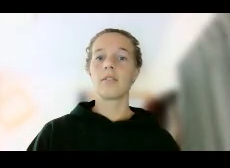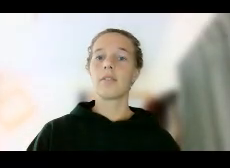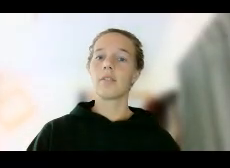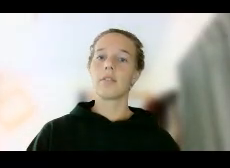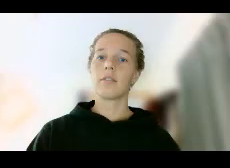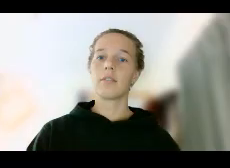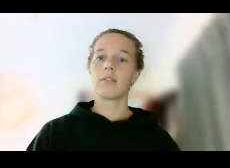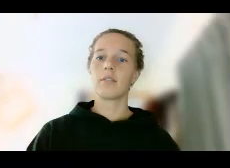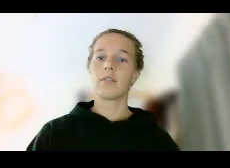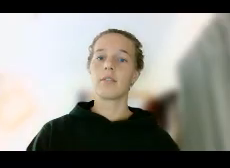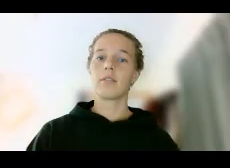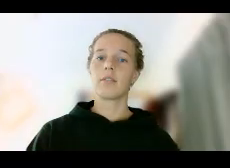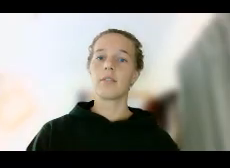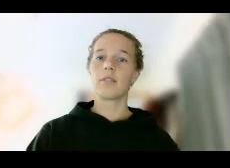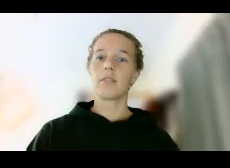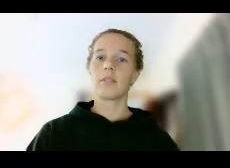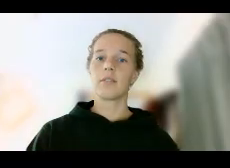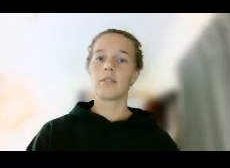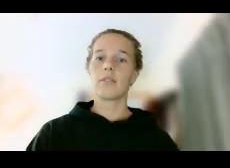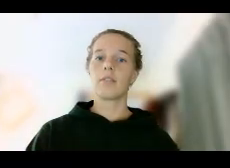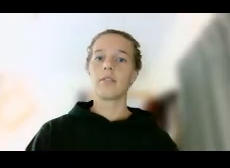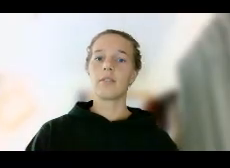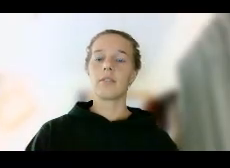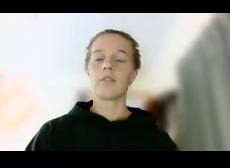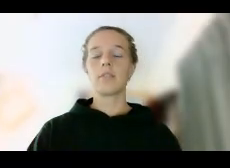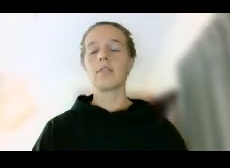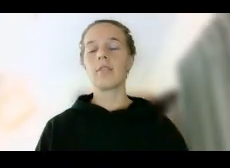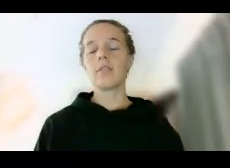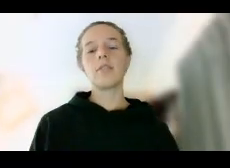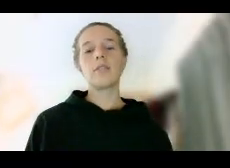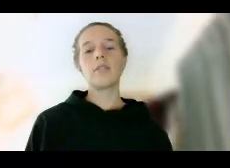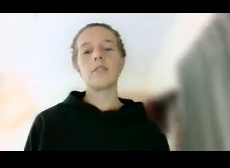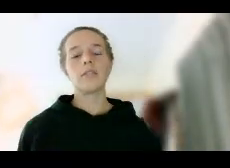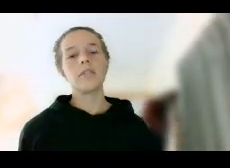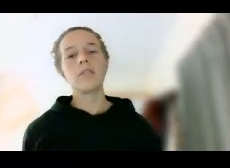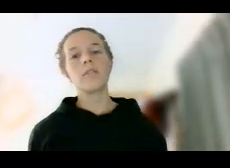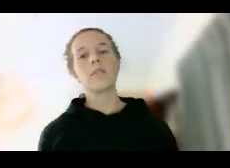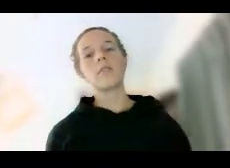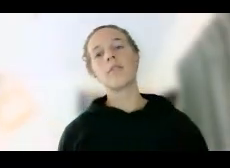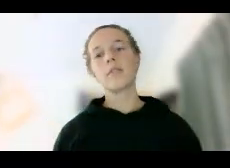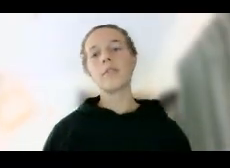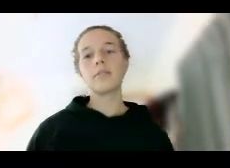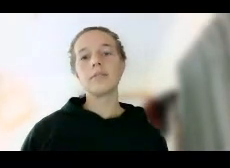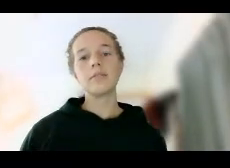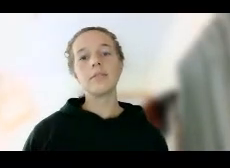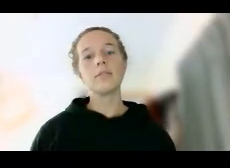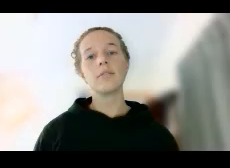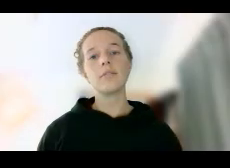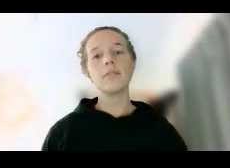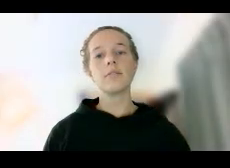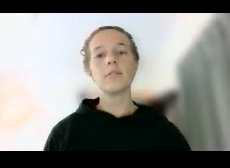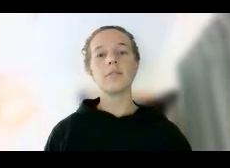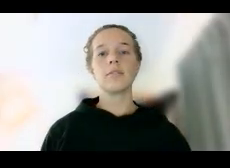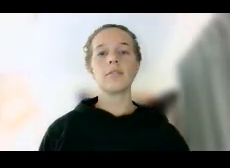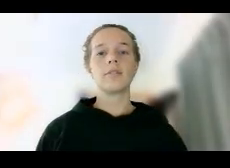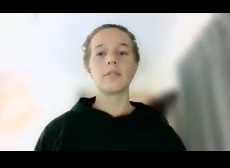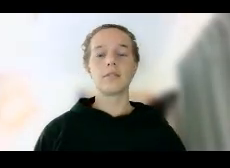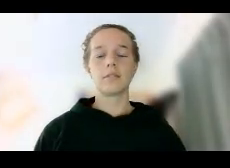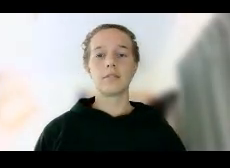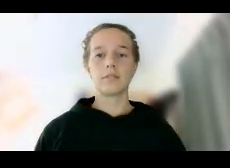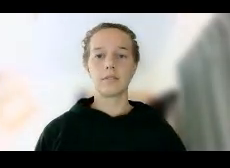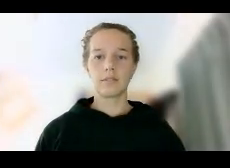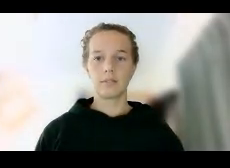where this habitat is, therefore it could then be protected in that example that I gave earlier. And it will allow us to help ensure that their